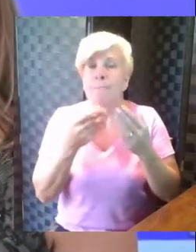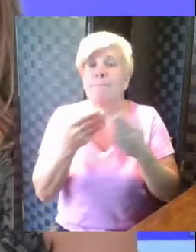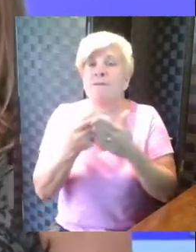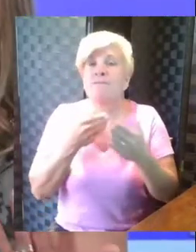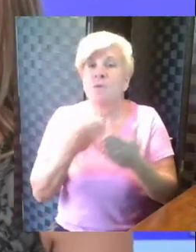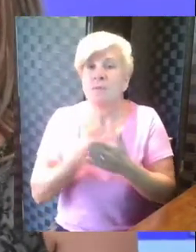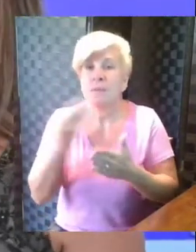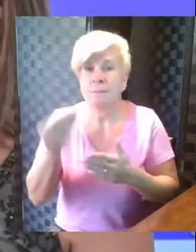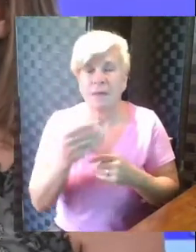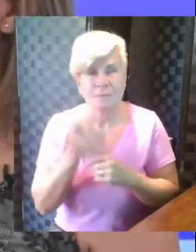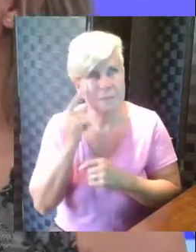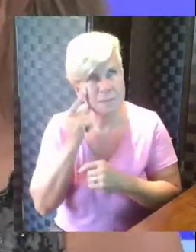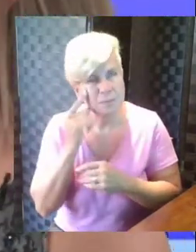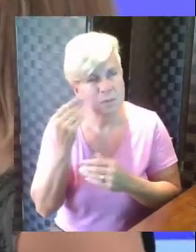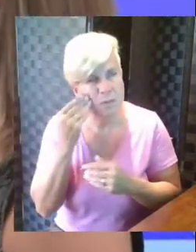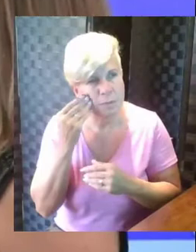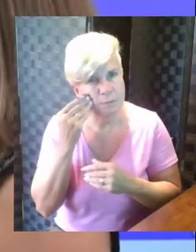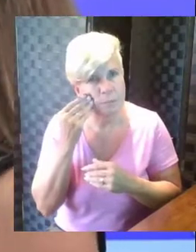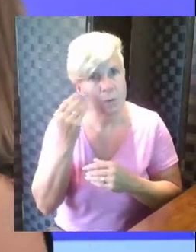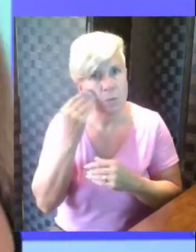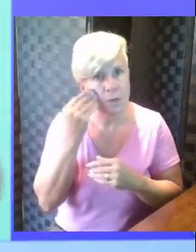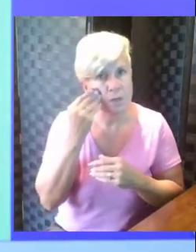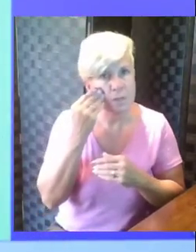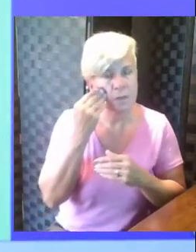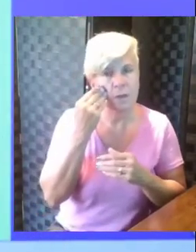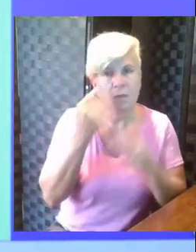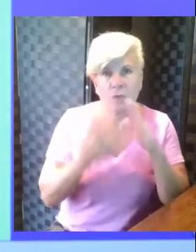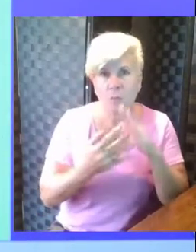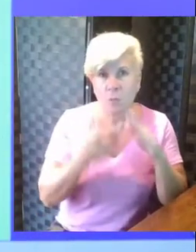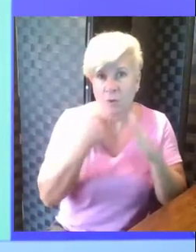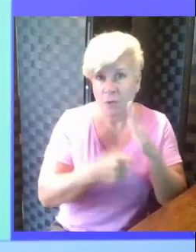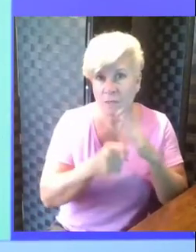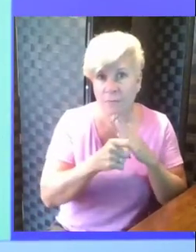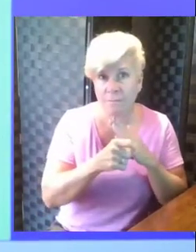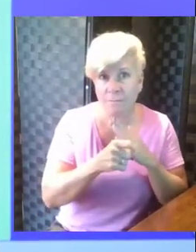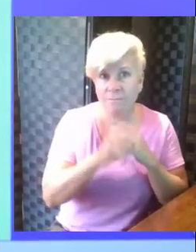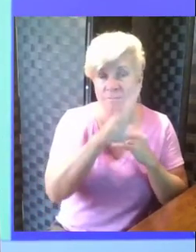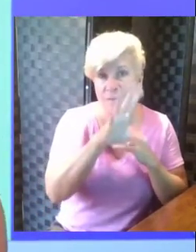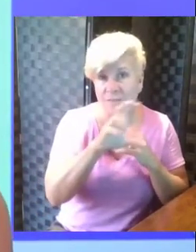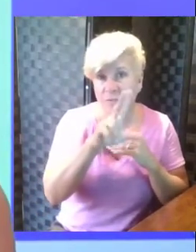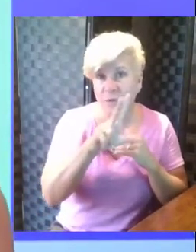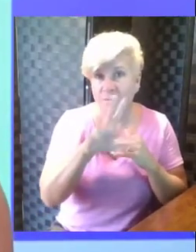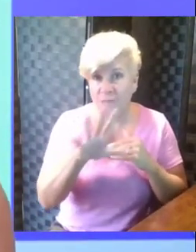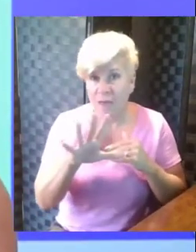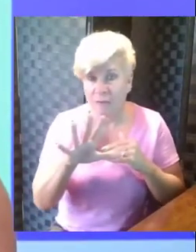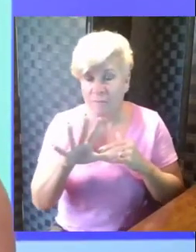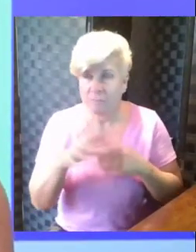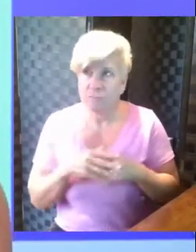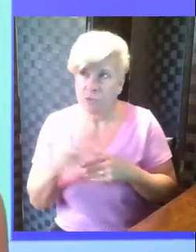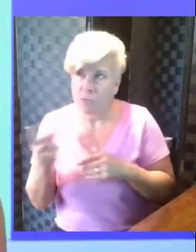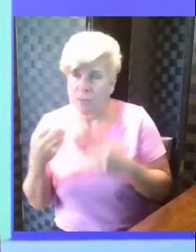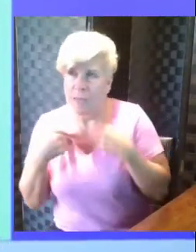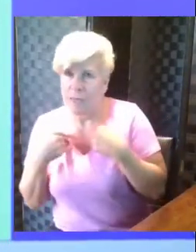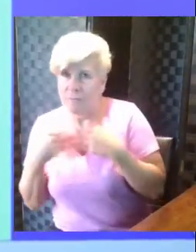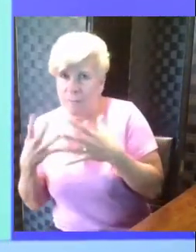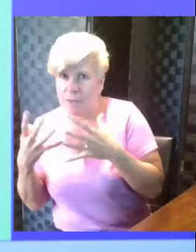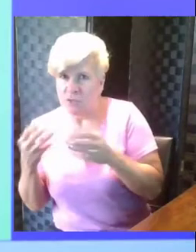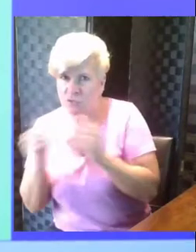grill? Okay, well, let's think about what we know. We know the grill costs $535. How much money do Sam and Mike have